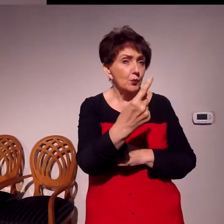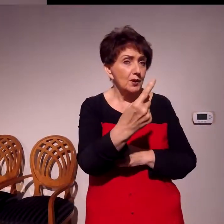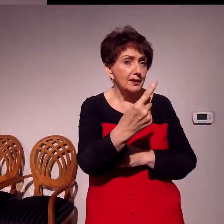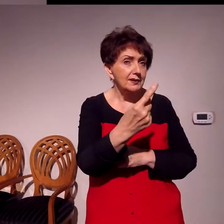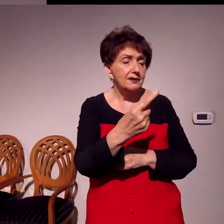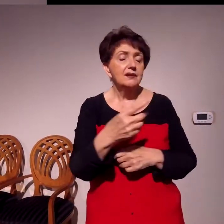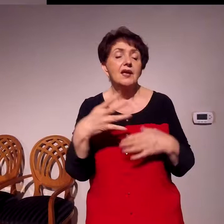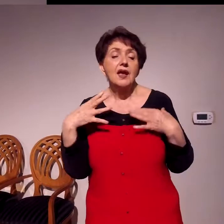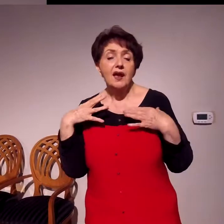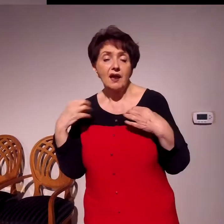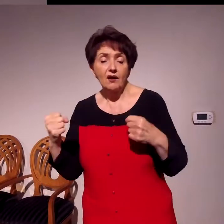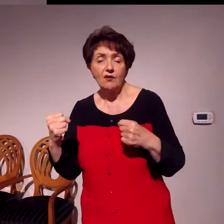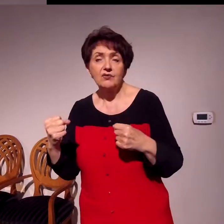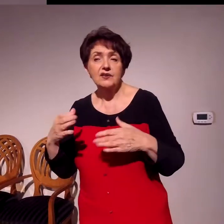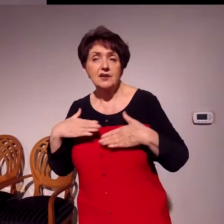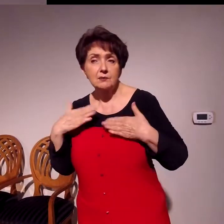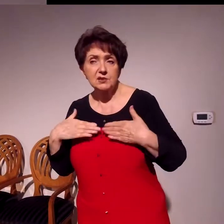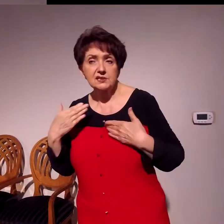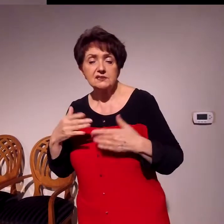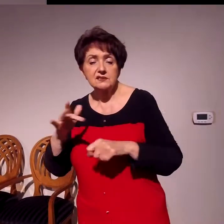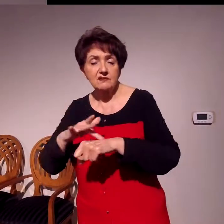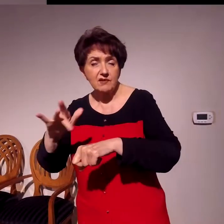any moment.